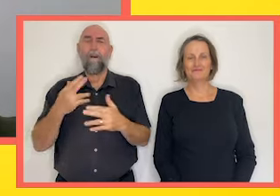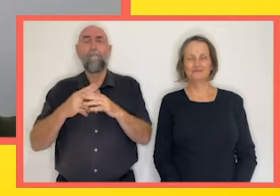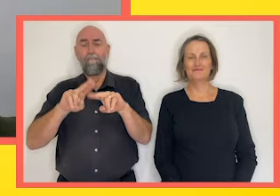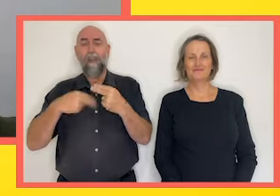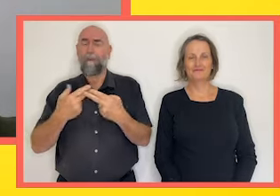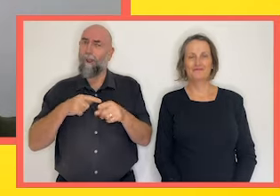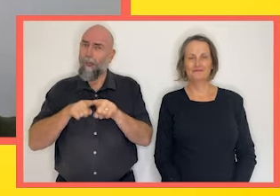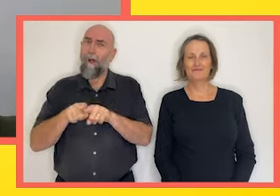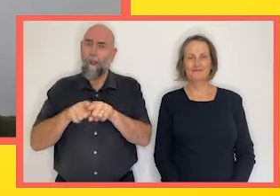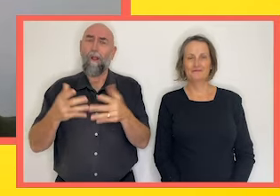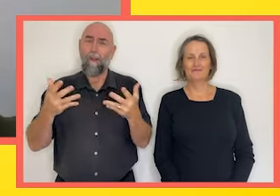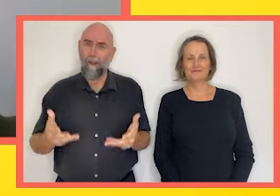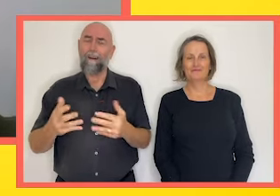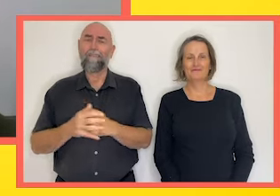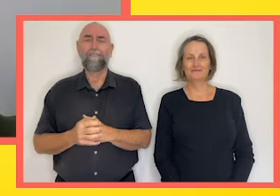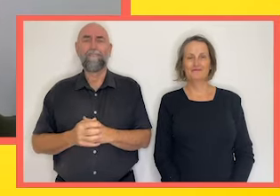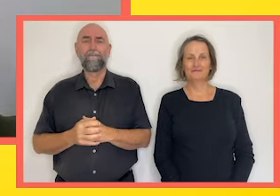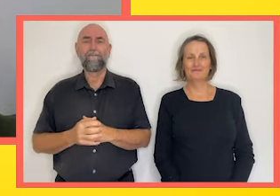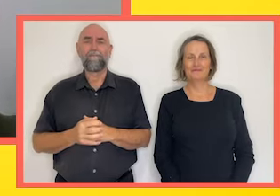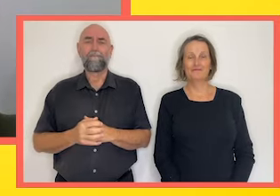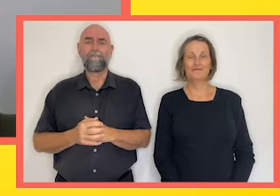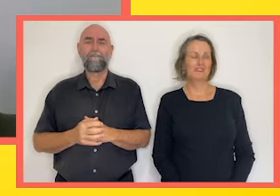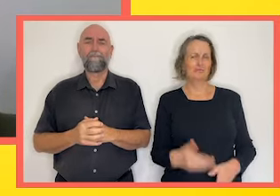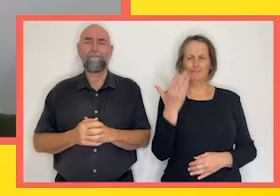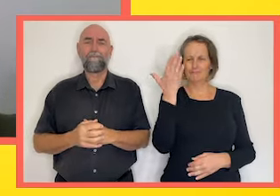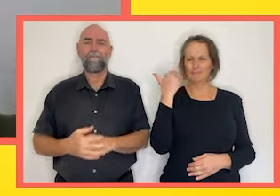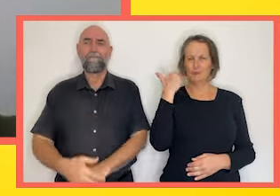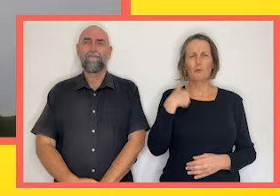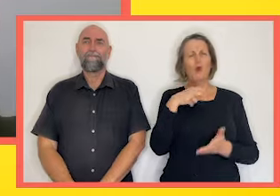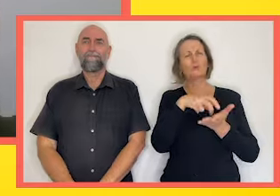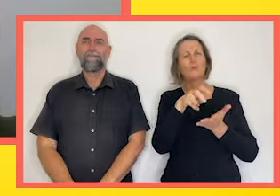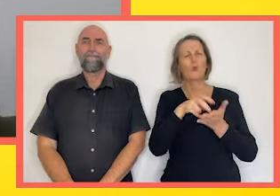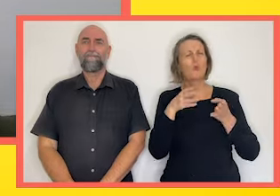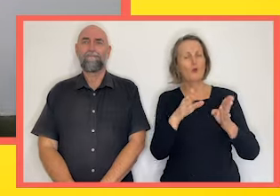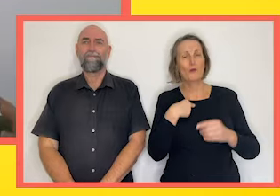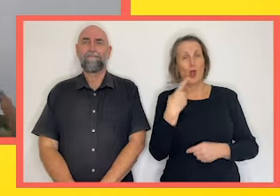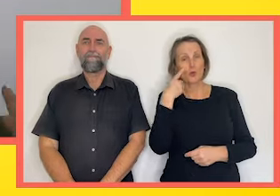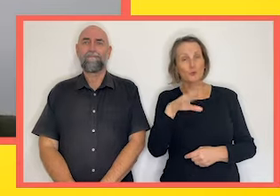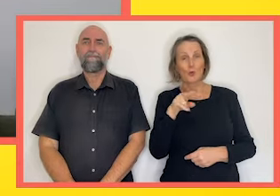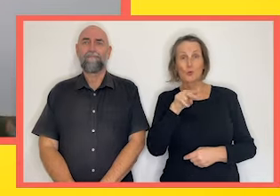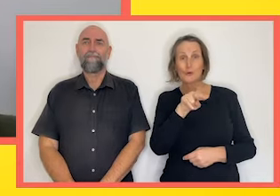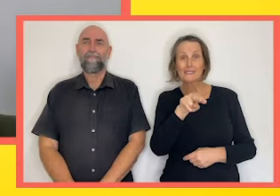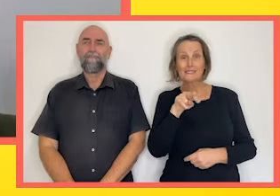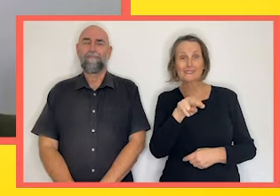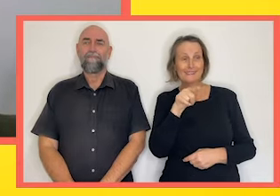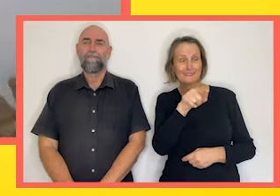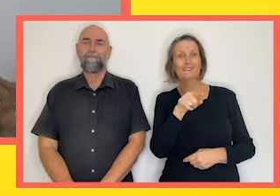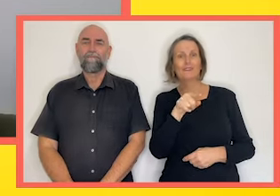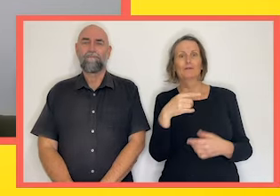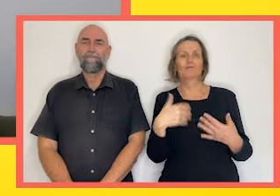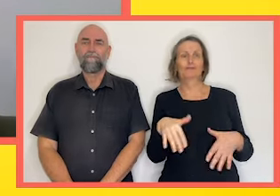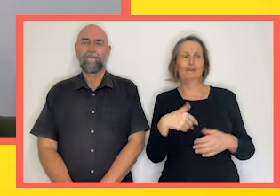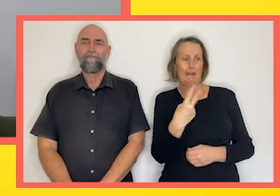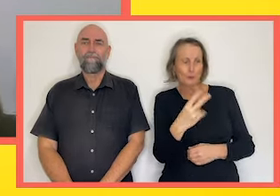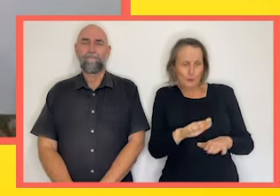for the family. I saw some twins down the road the other day, and I couldn't stop clenching my teeth. Like there were